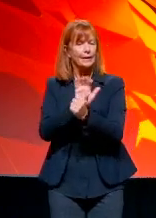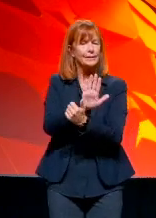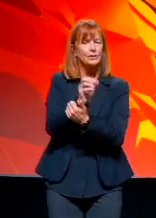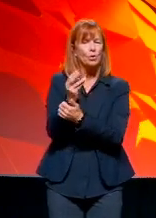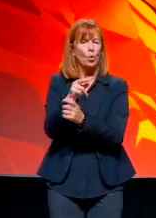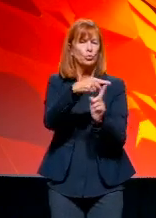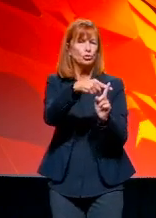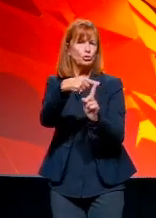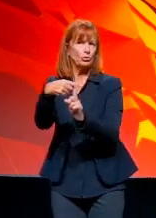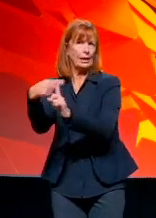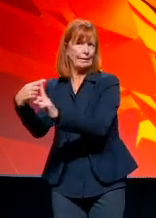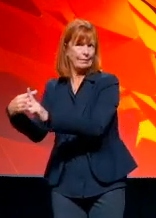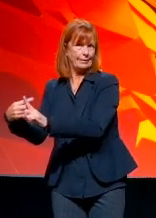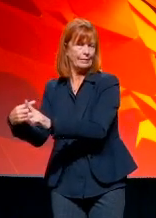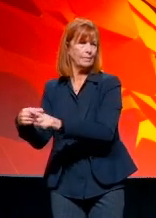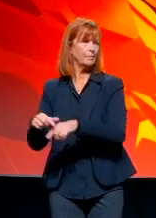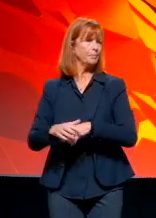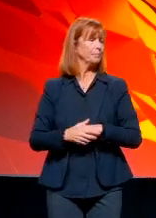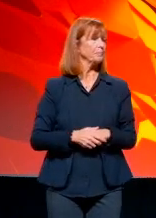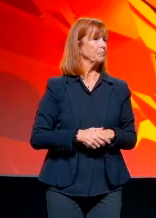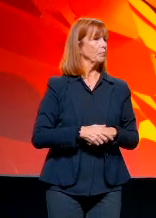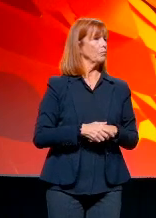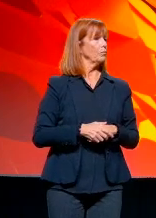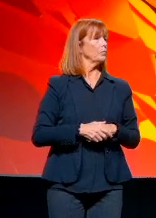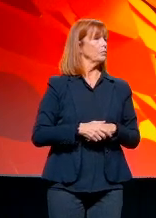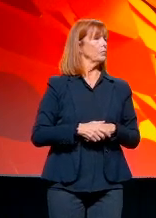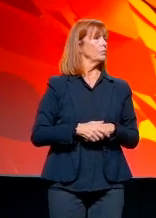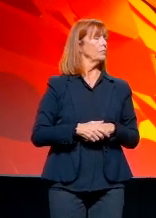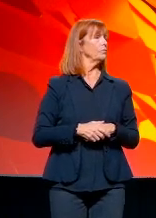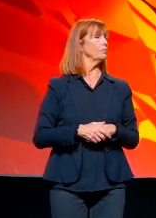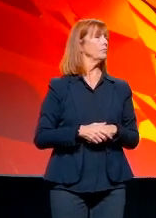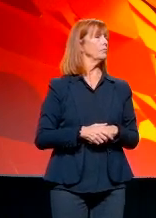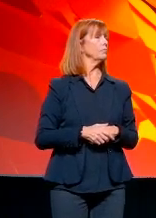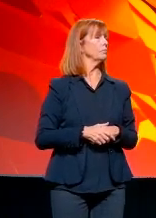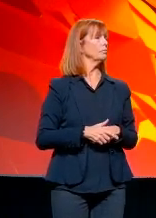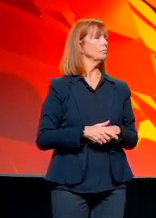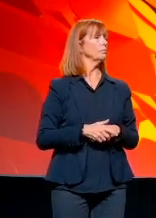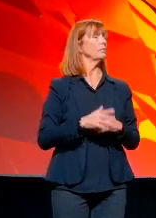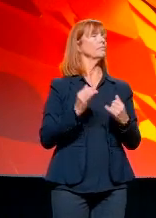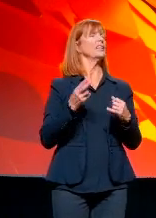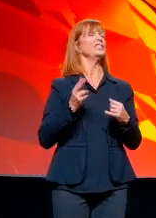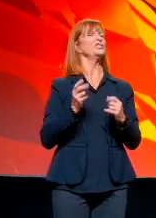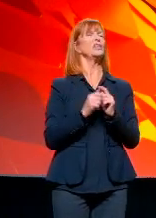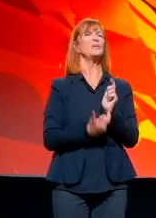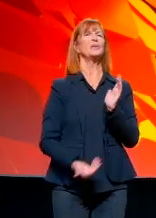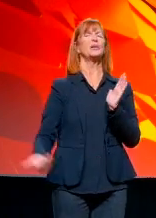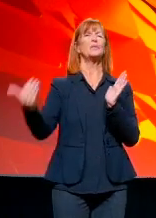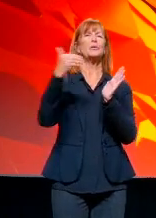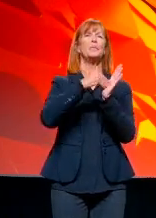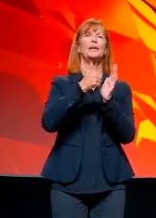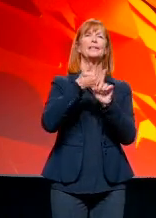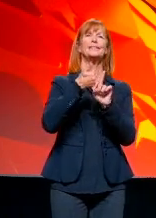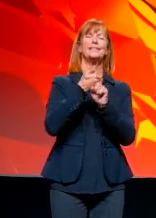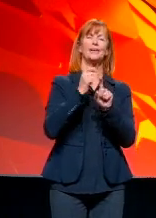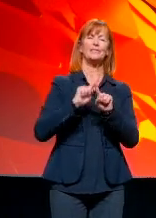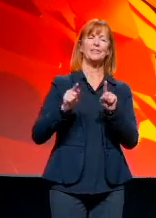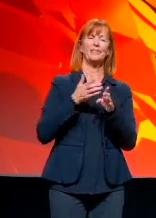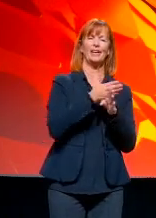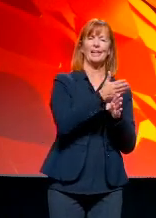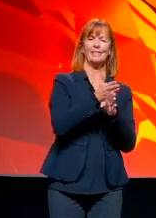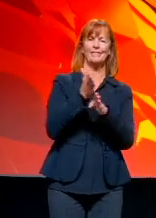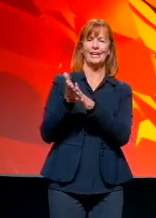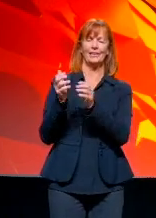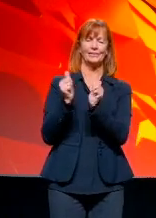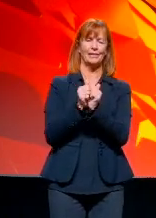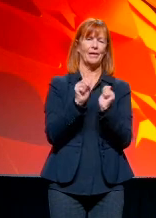for their own problem domains. And we see that the history repeats itself like in the kind of different fields of artificial